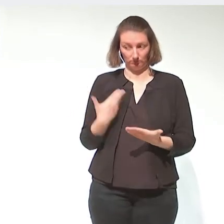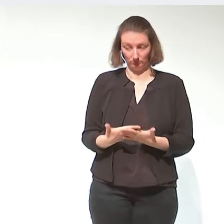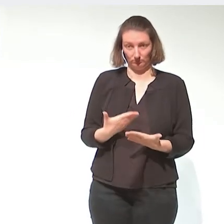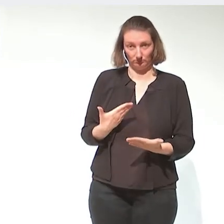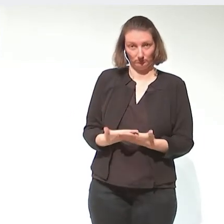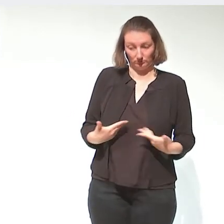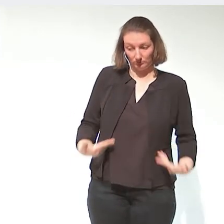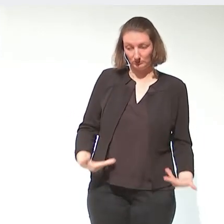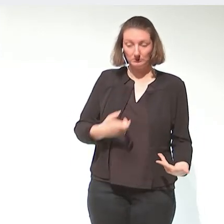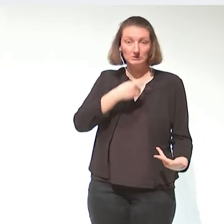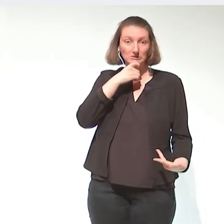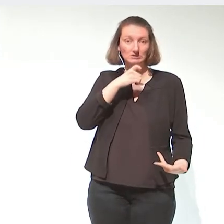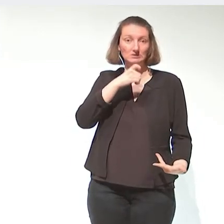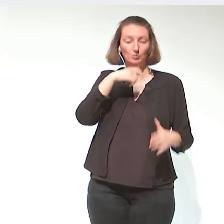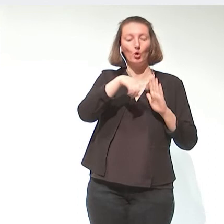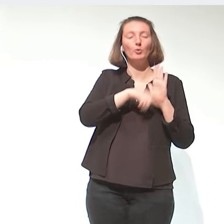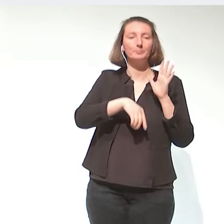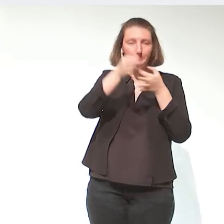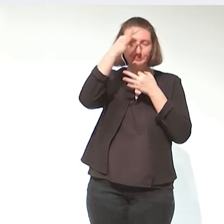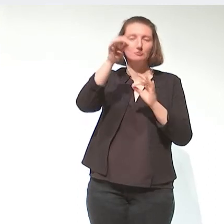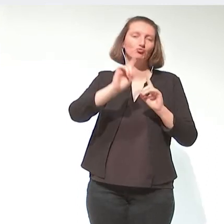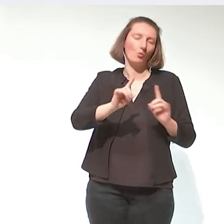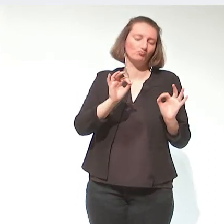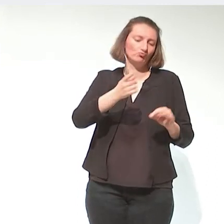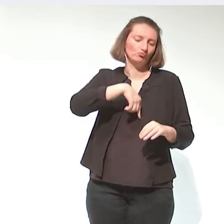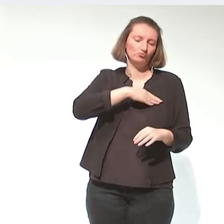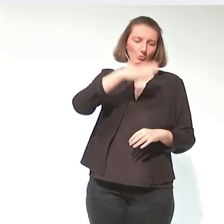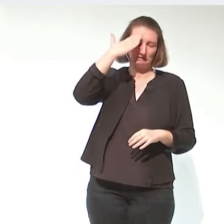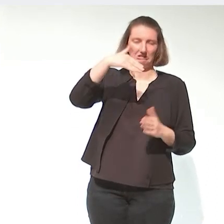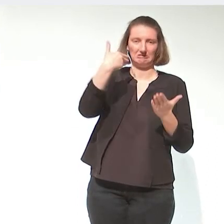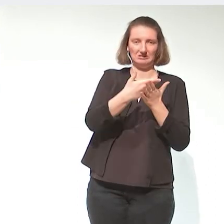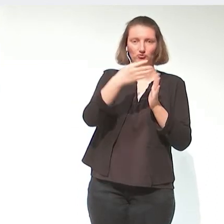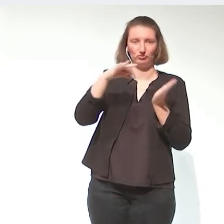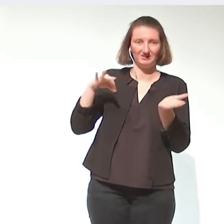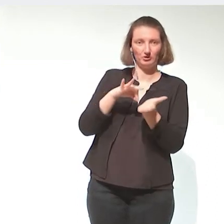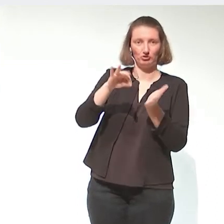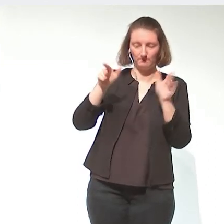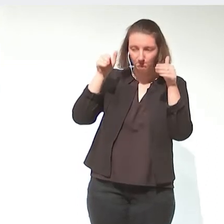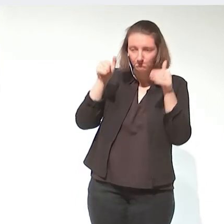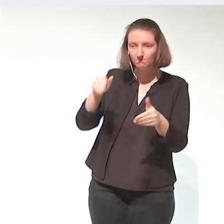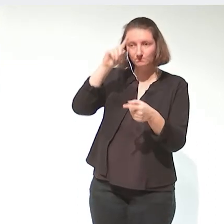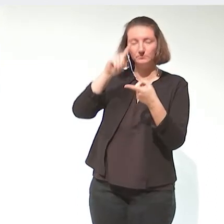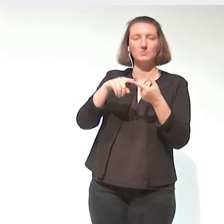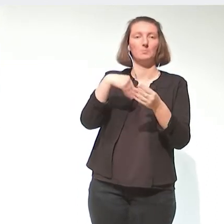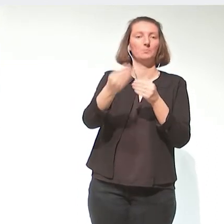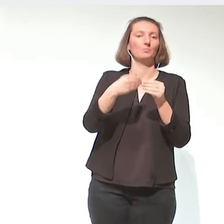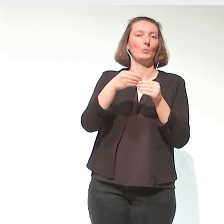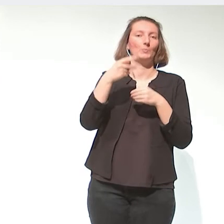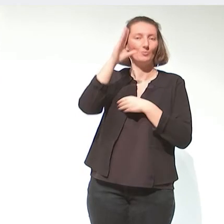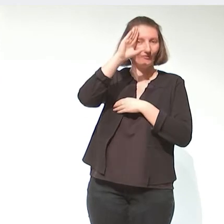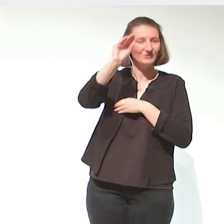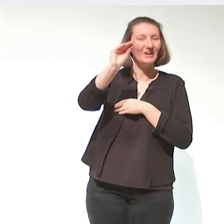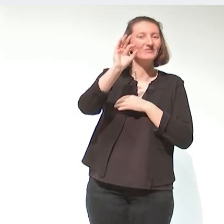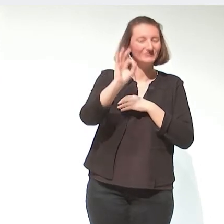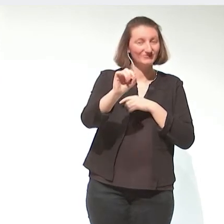handicapped. But there are not specific measures. This strategy should focus not only on the labour